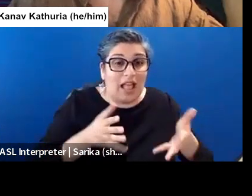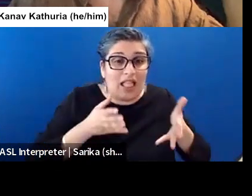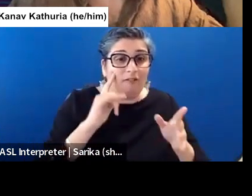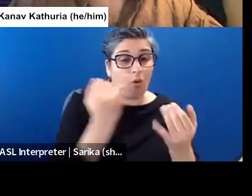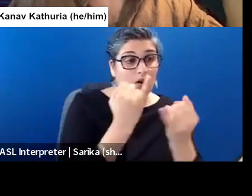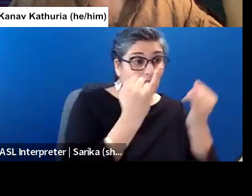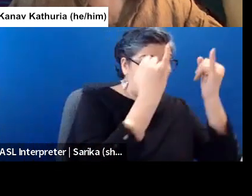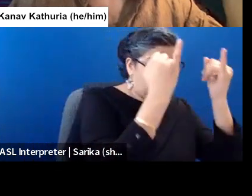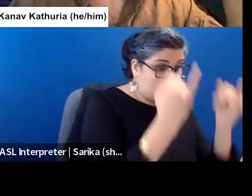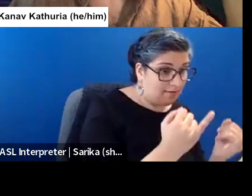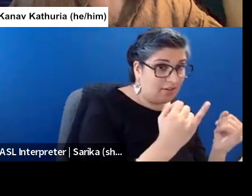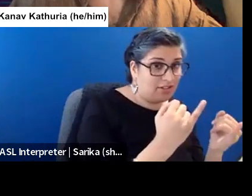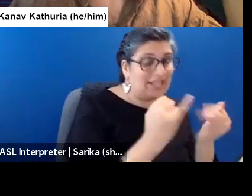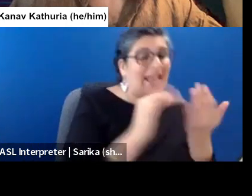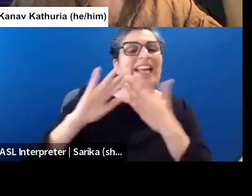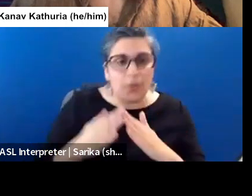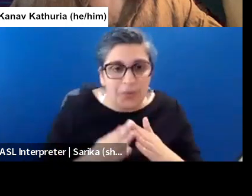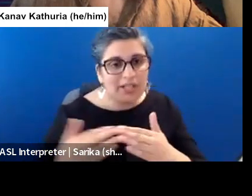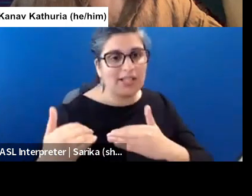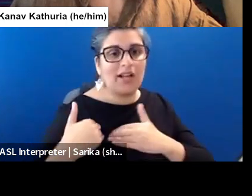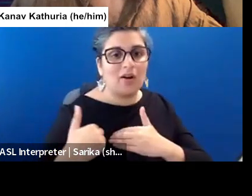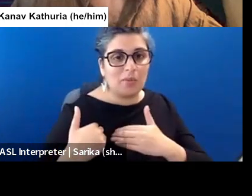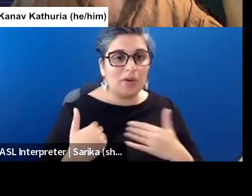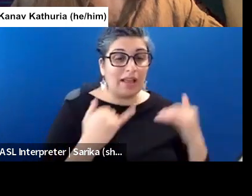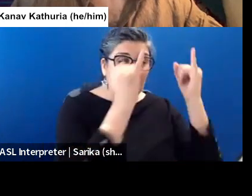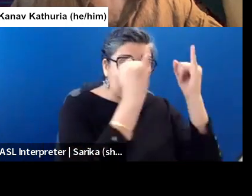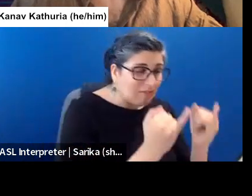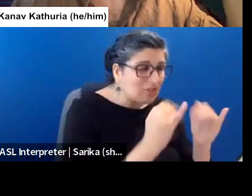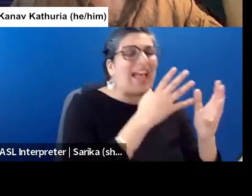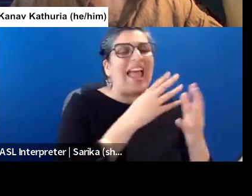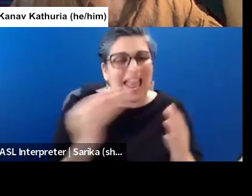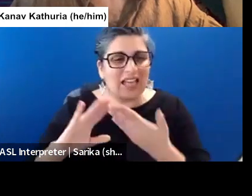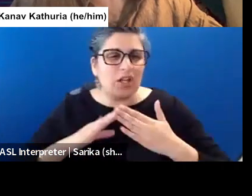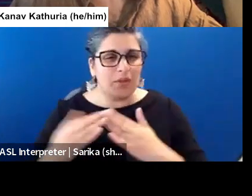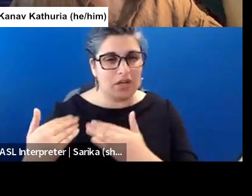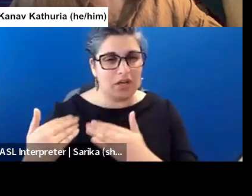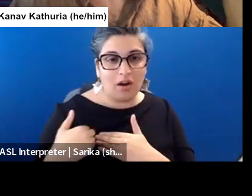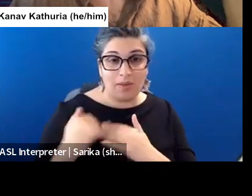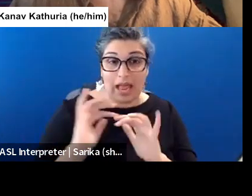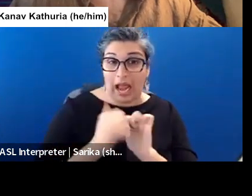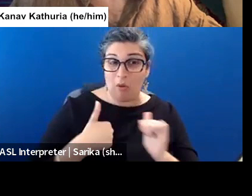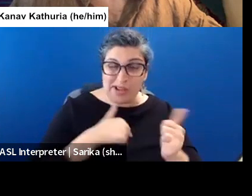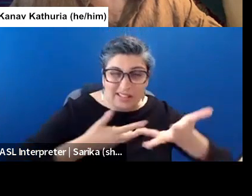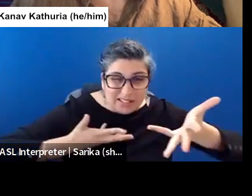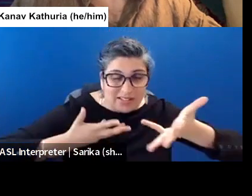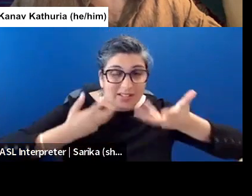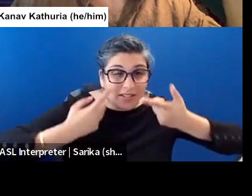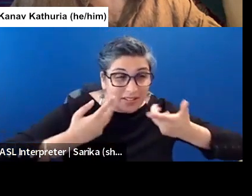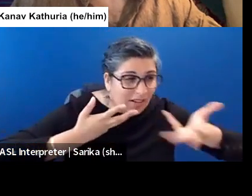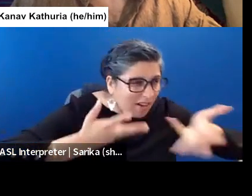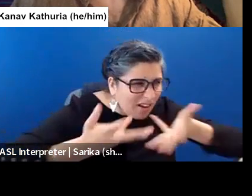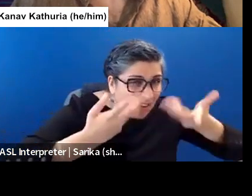and community accountability. Individual and community accountability, and how do we go about achieving those